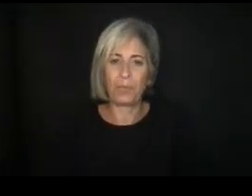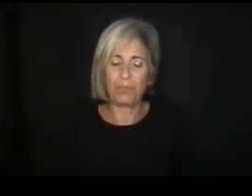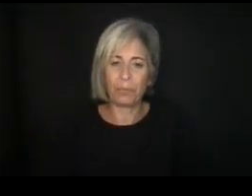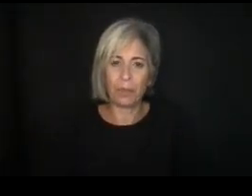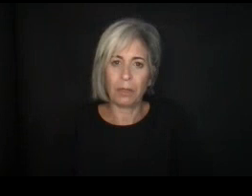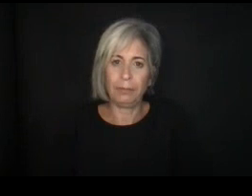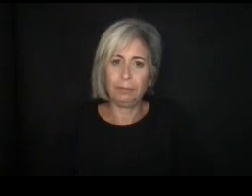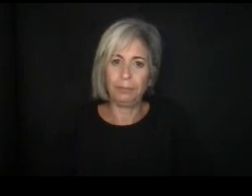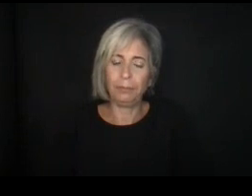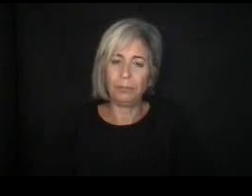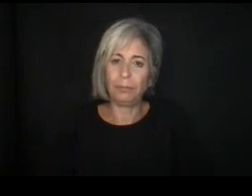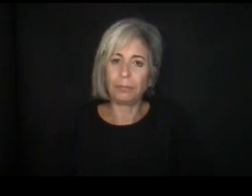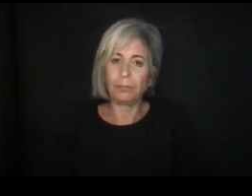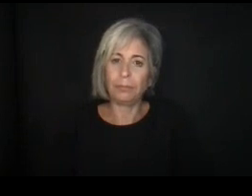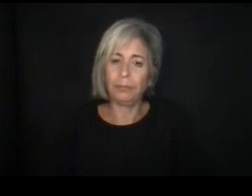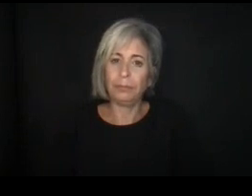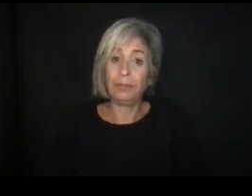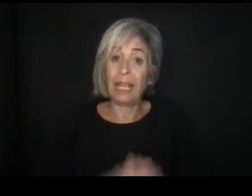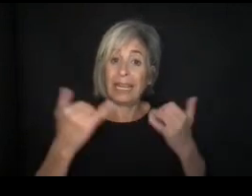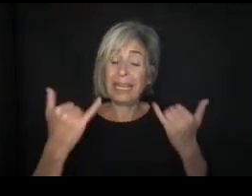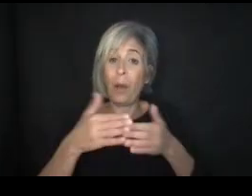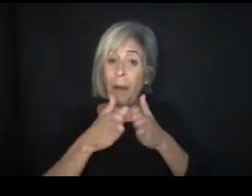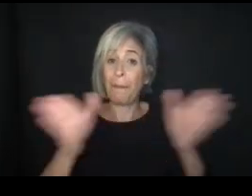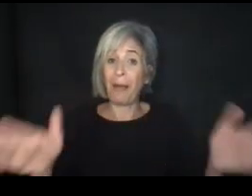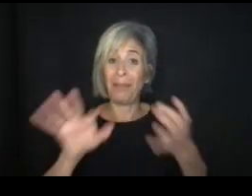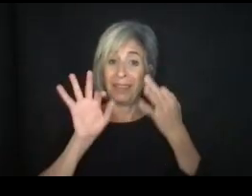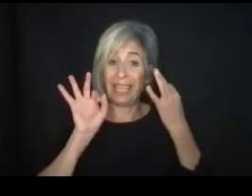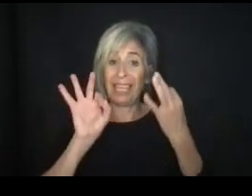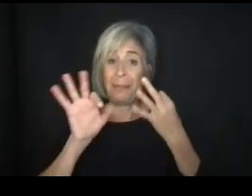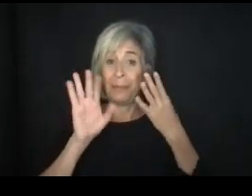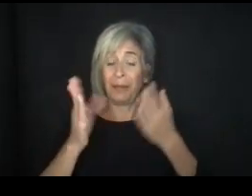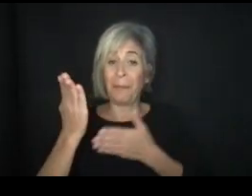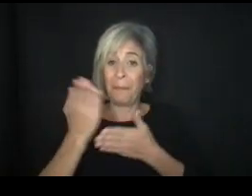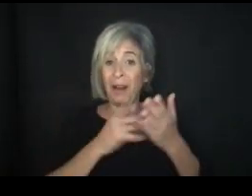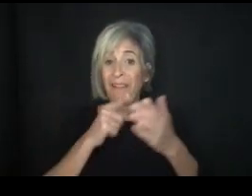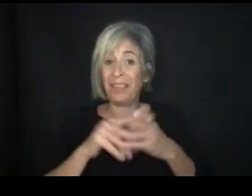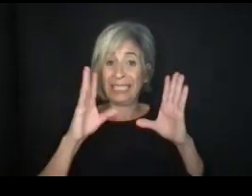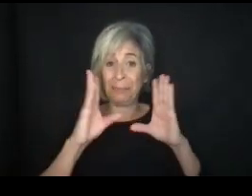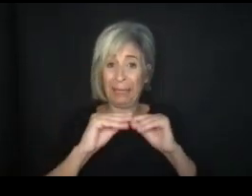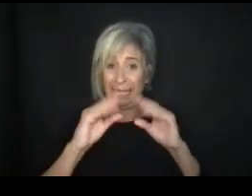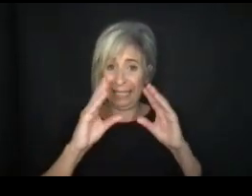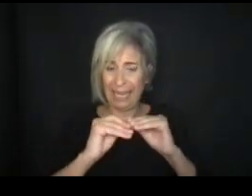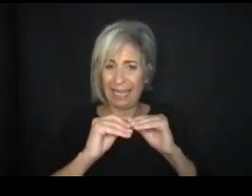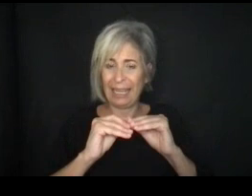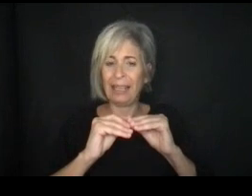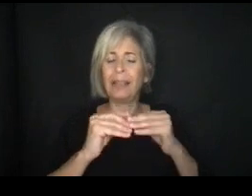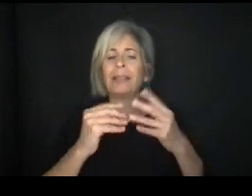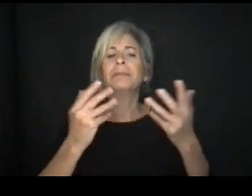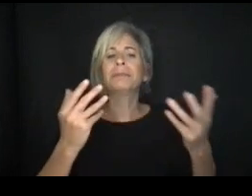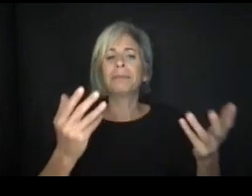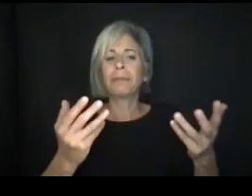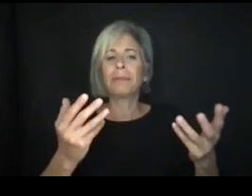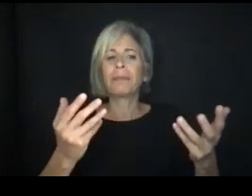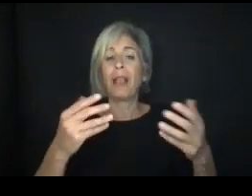So we're up to the public input portion of it, and the implementation of the